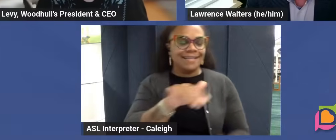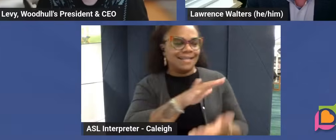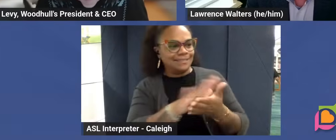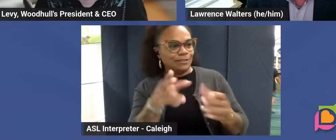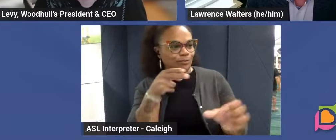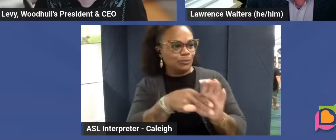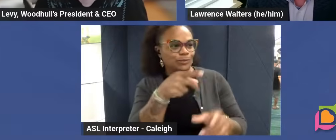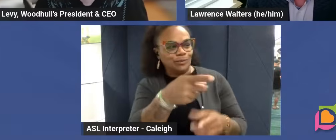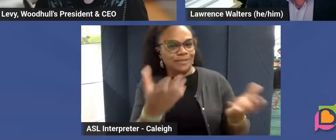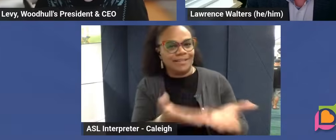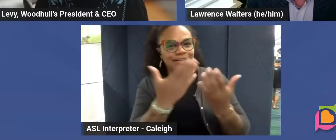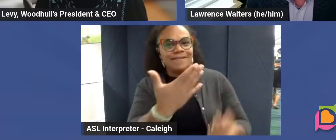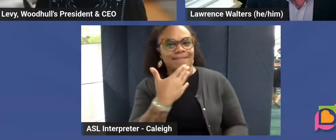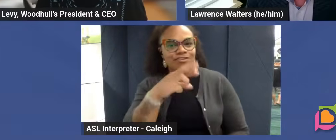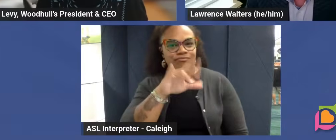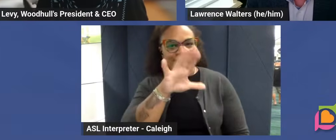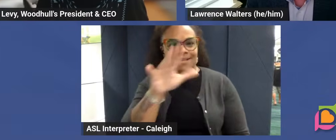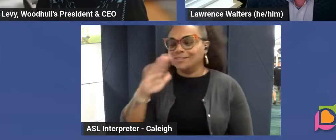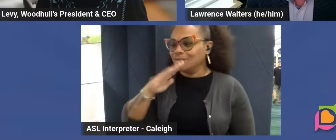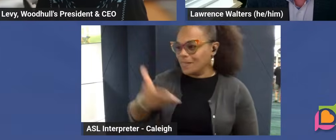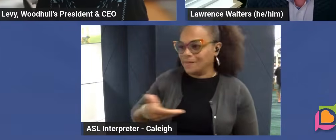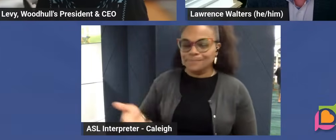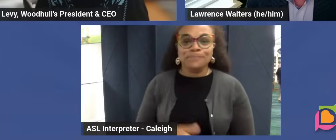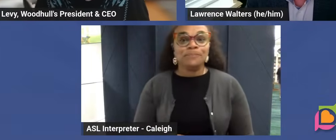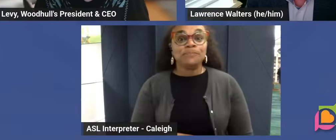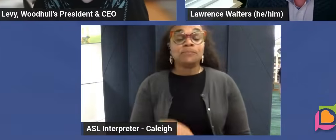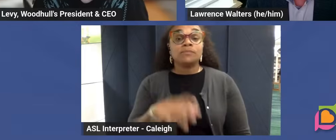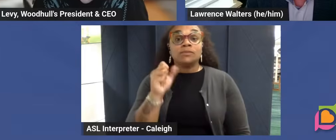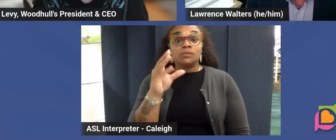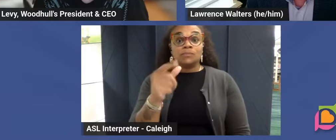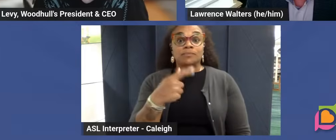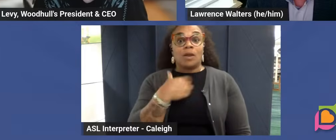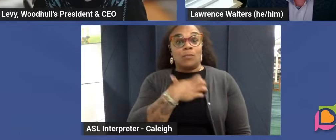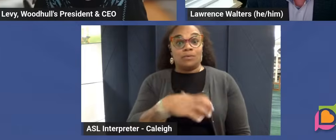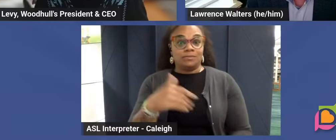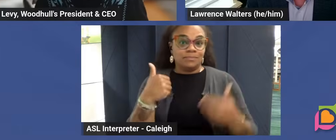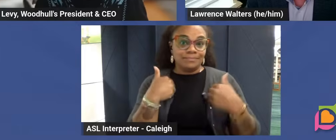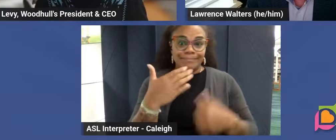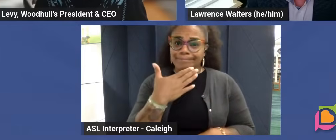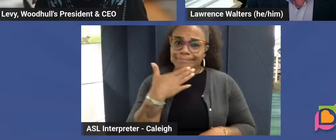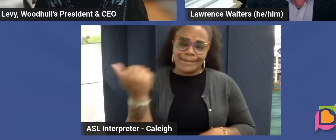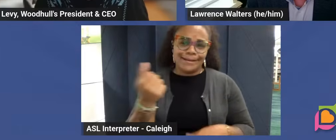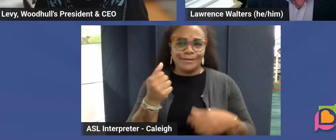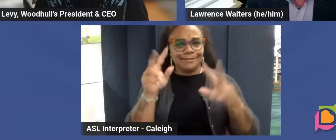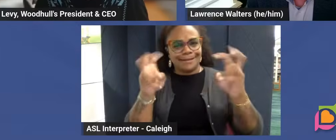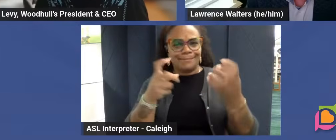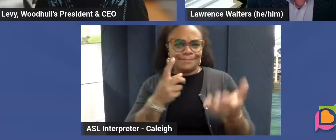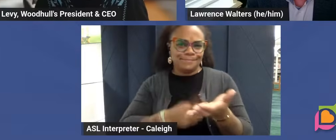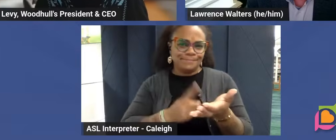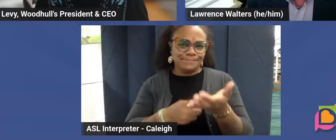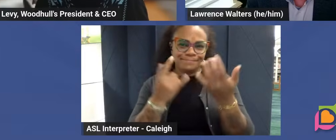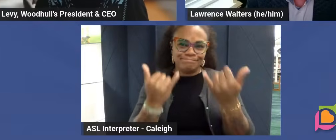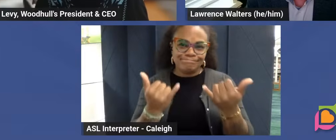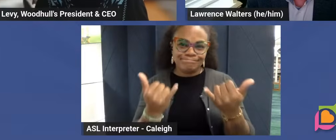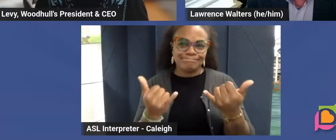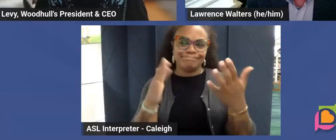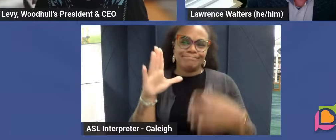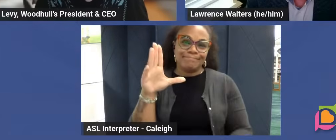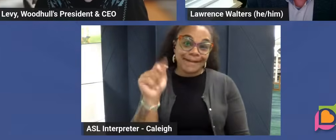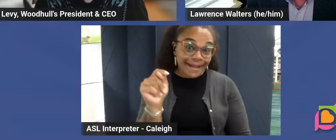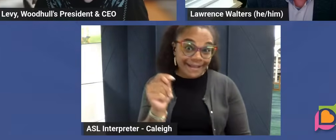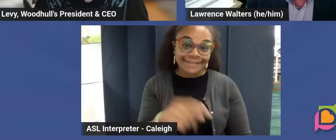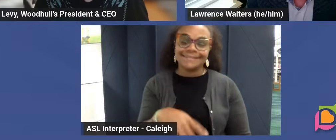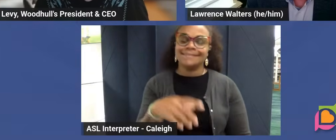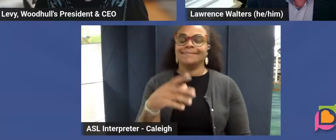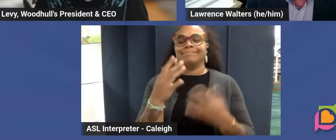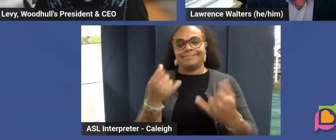Ricky. You're welcome. So I wish we had better things to talk about today. But what we're